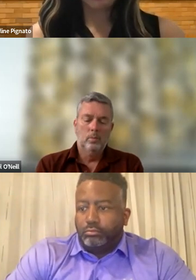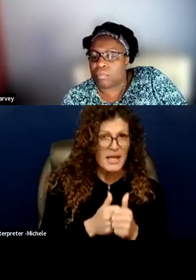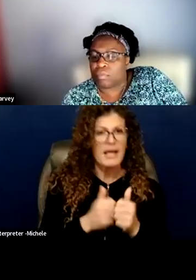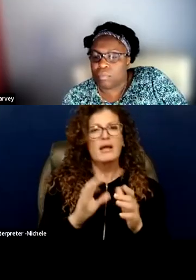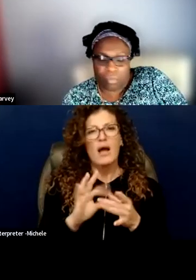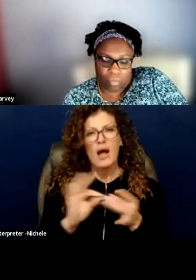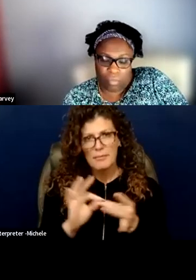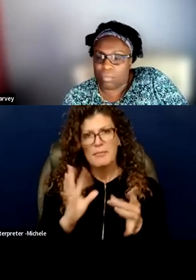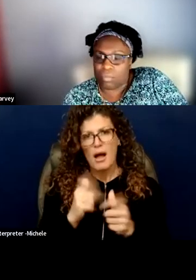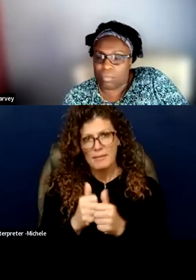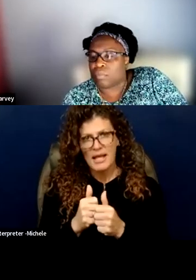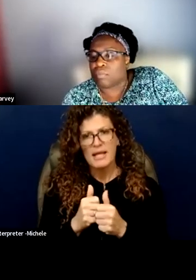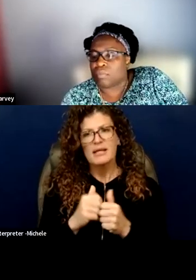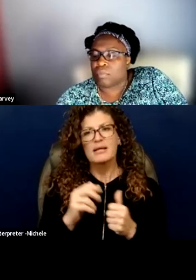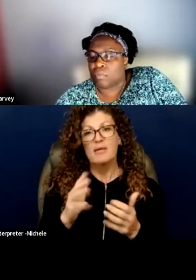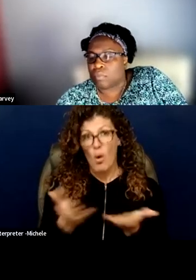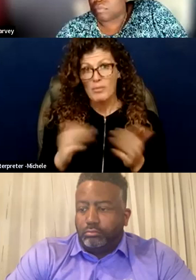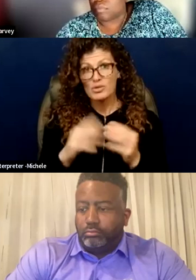And then